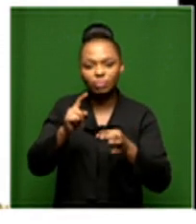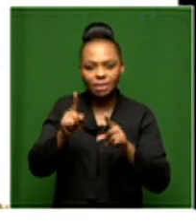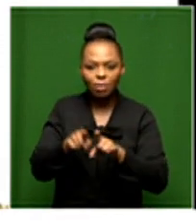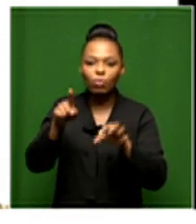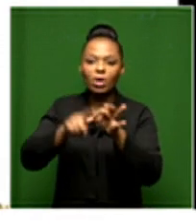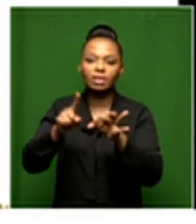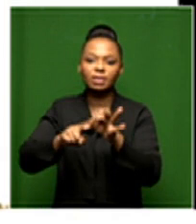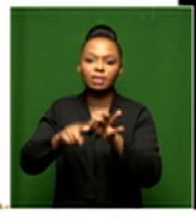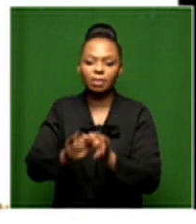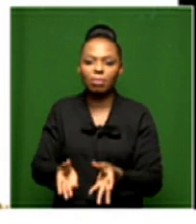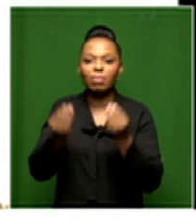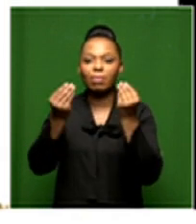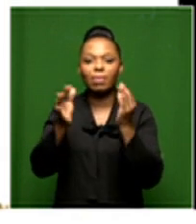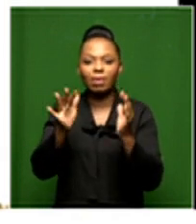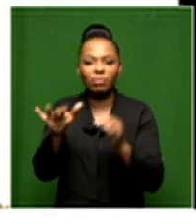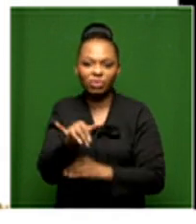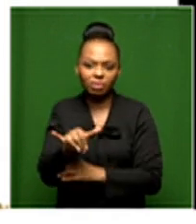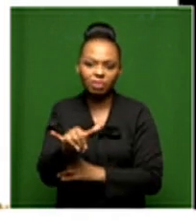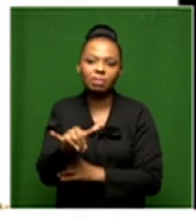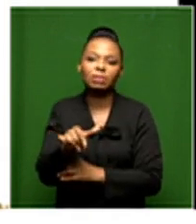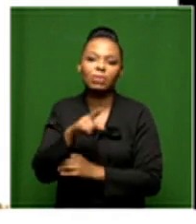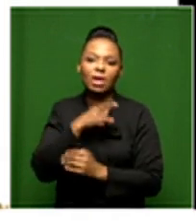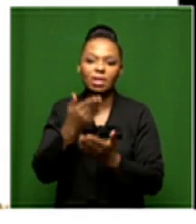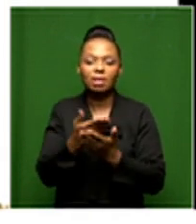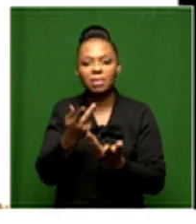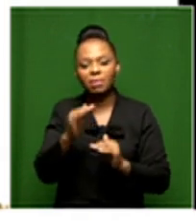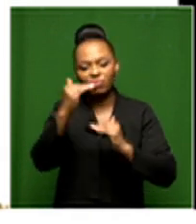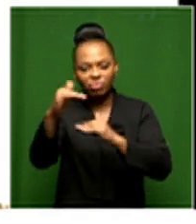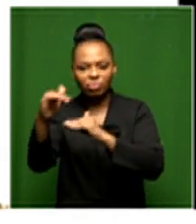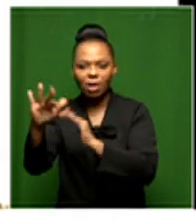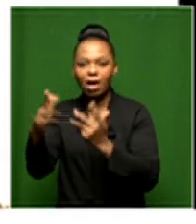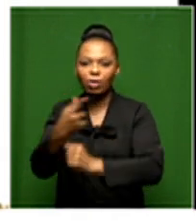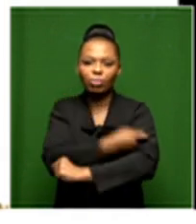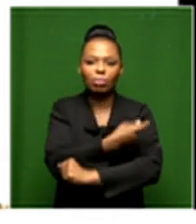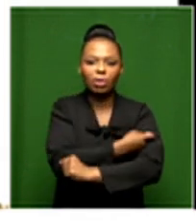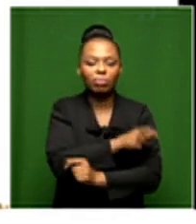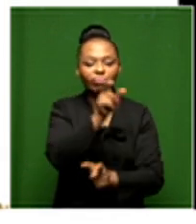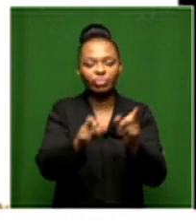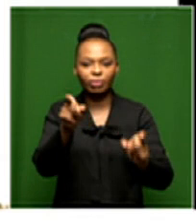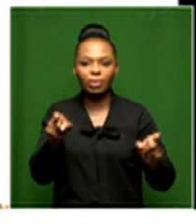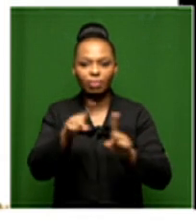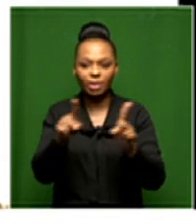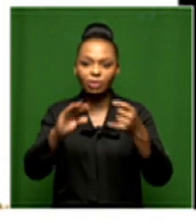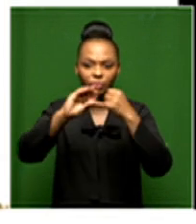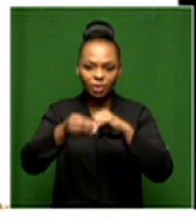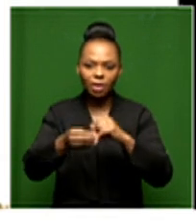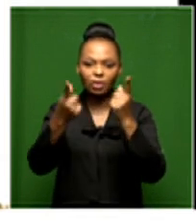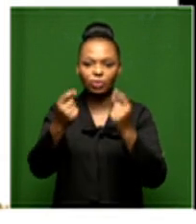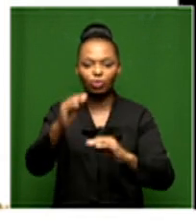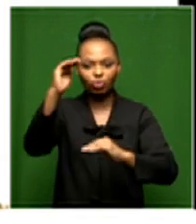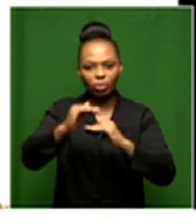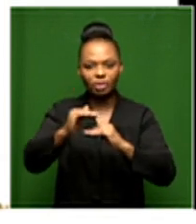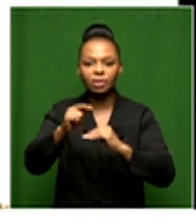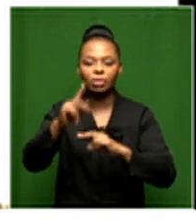timelines, because that would limit the rate at which we can vaccinate people. But we would try to do this in the shortest period